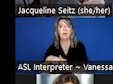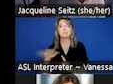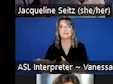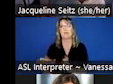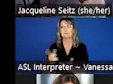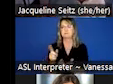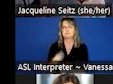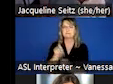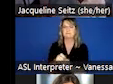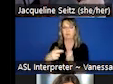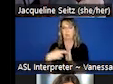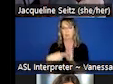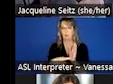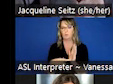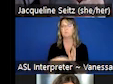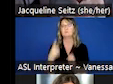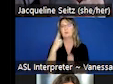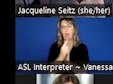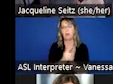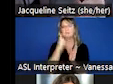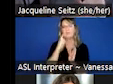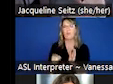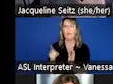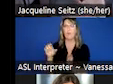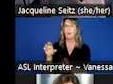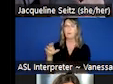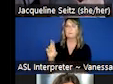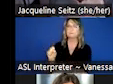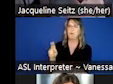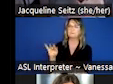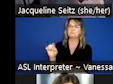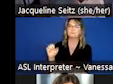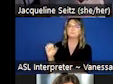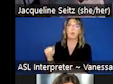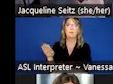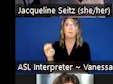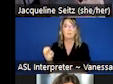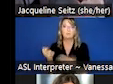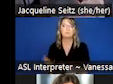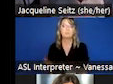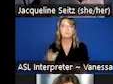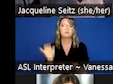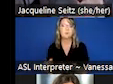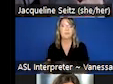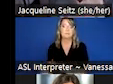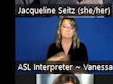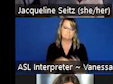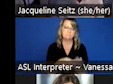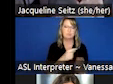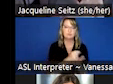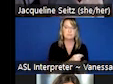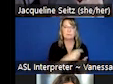use disorder treatment programs. If the 988 call center is coordinating a lot with community-based substance use disorder treatment